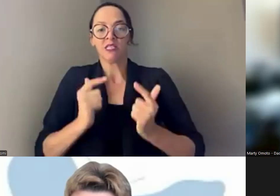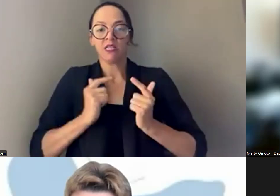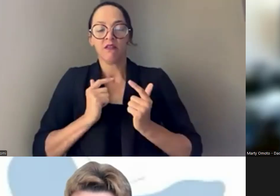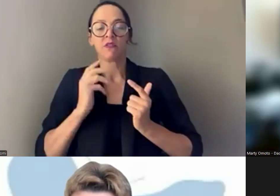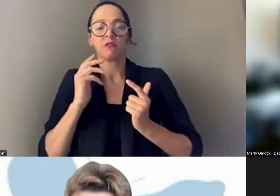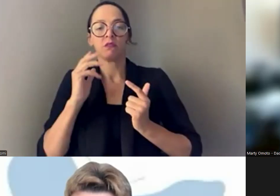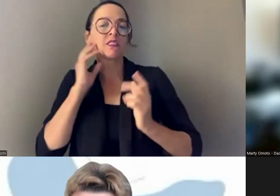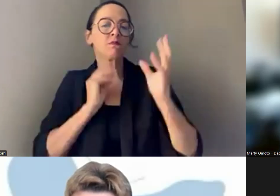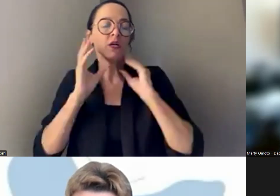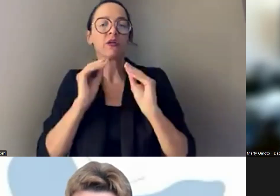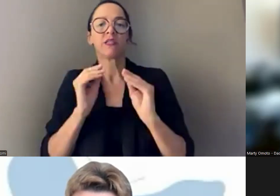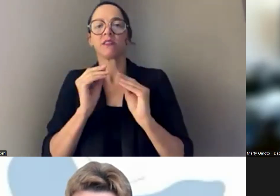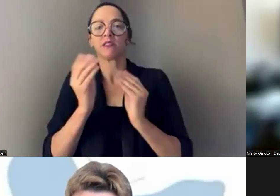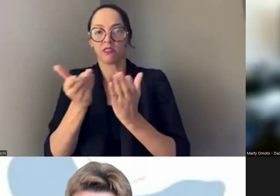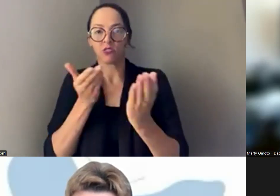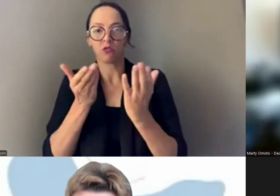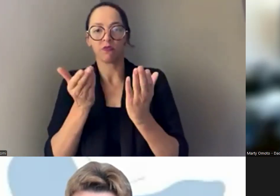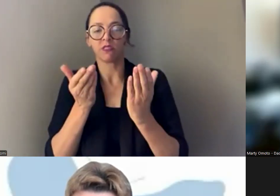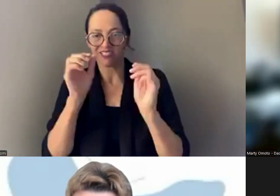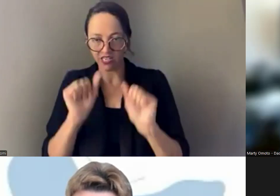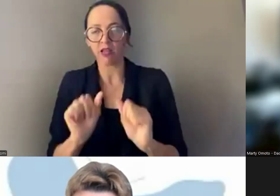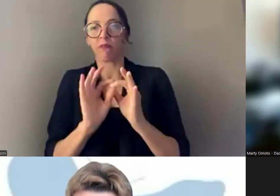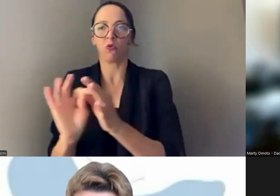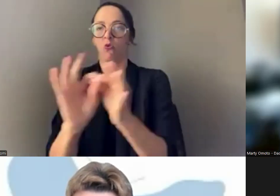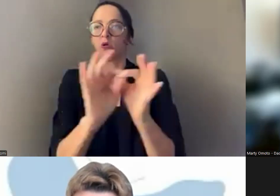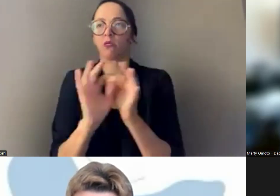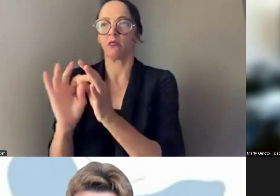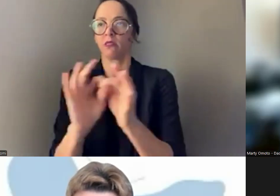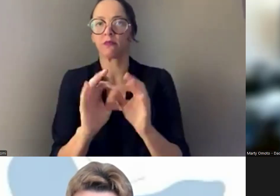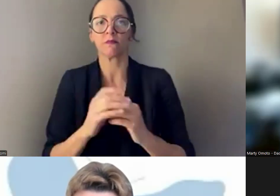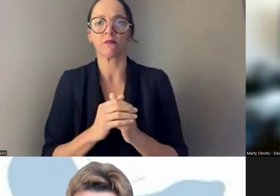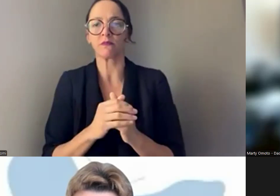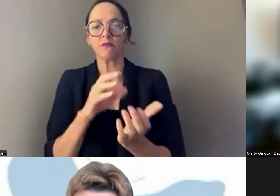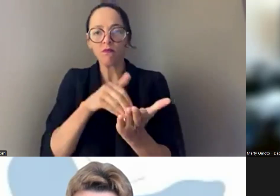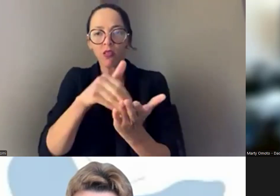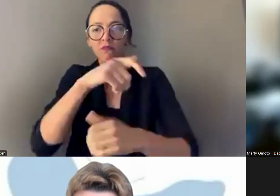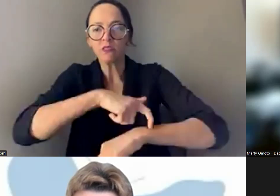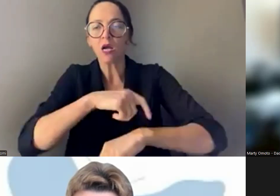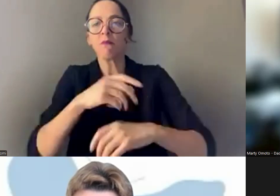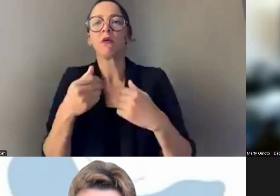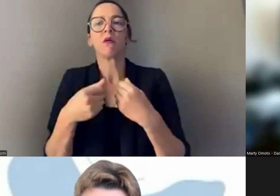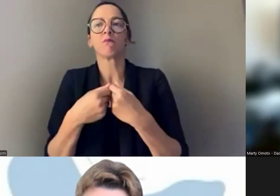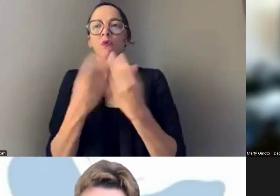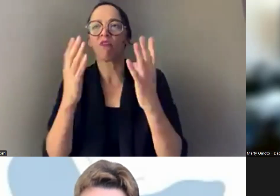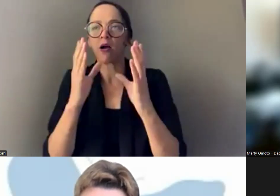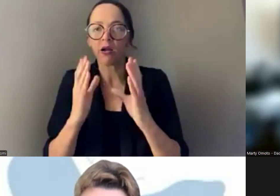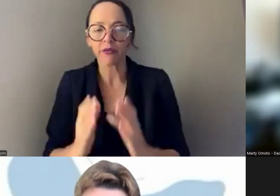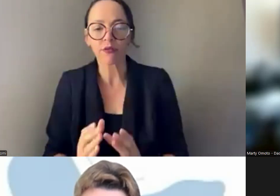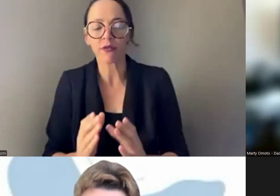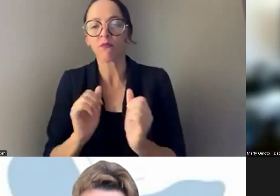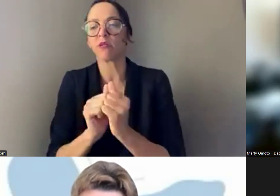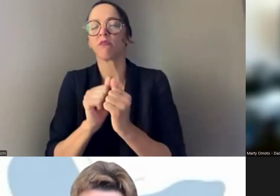coordinated, because a lot of times a provider, whether IHSS or